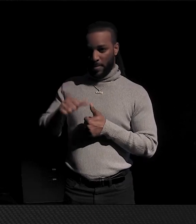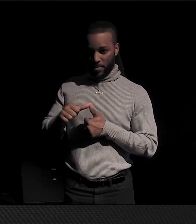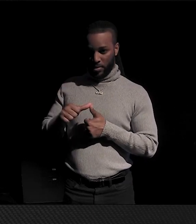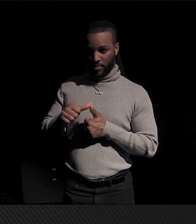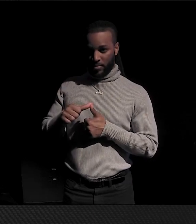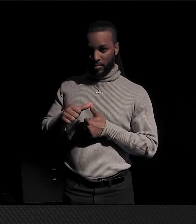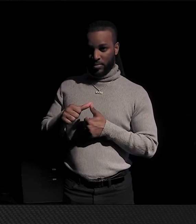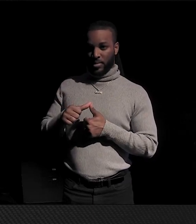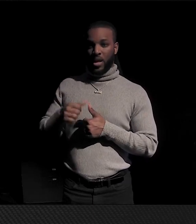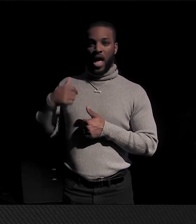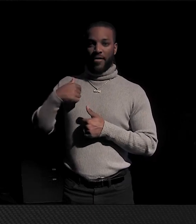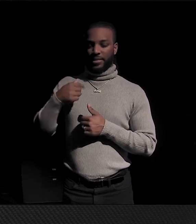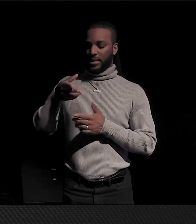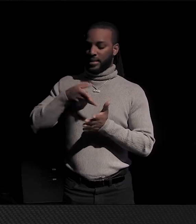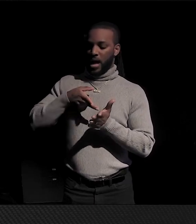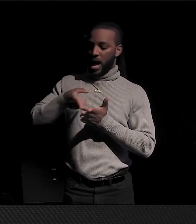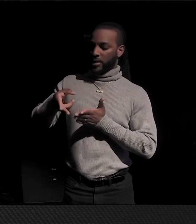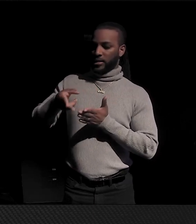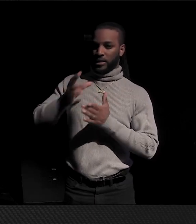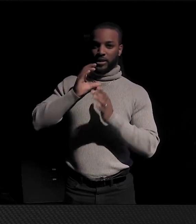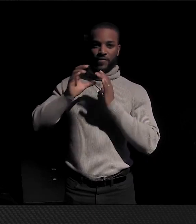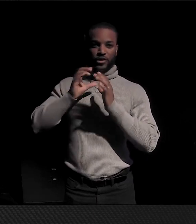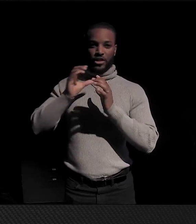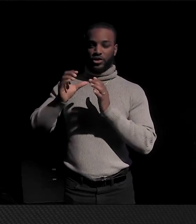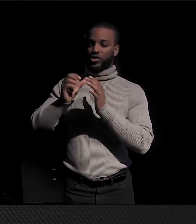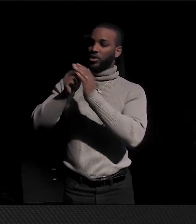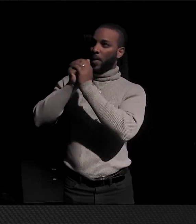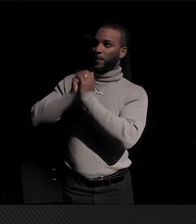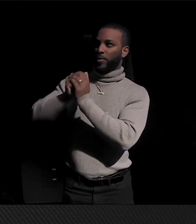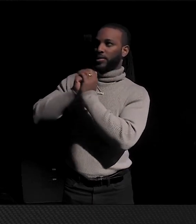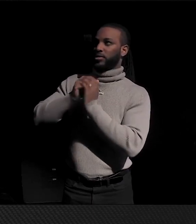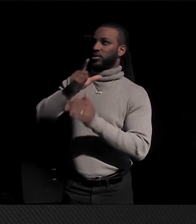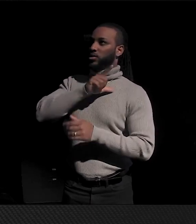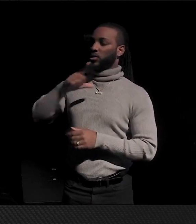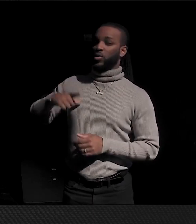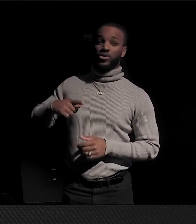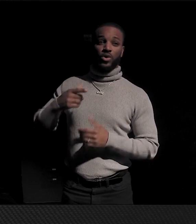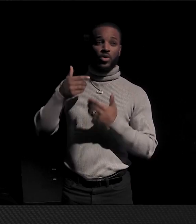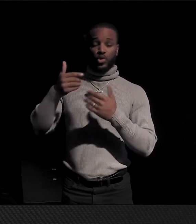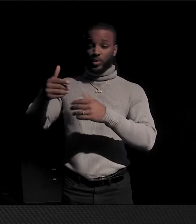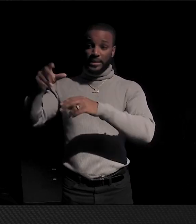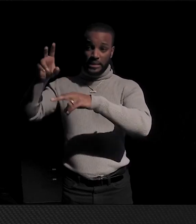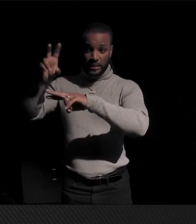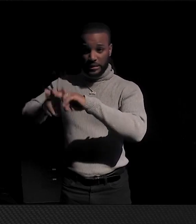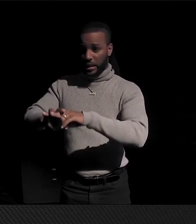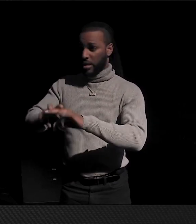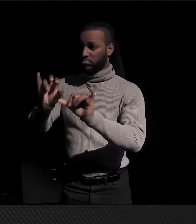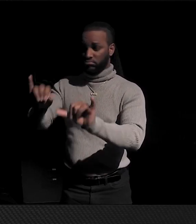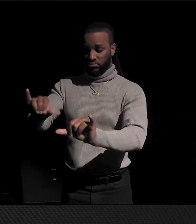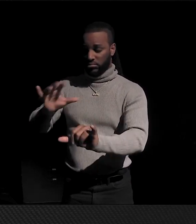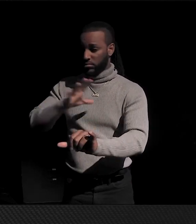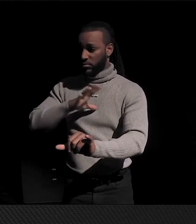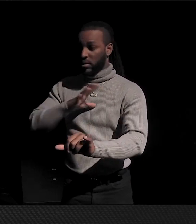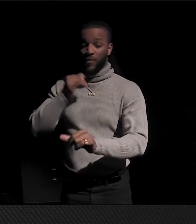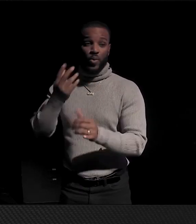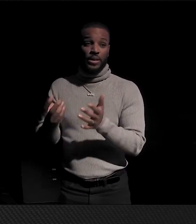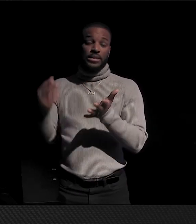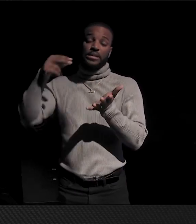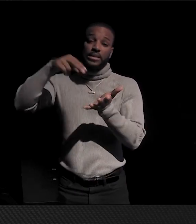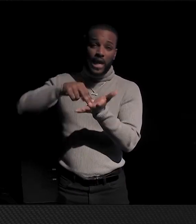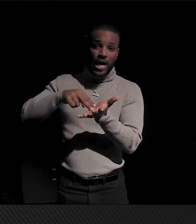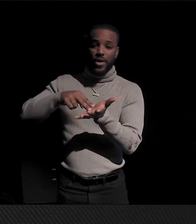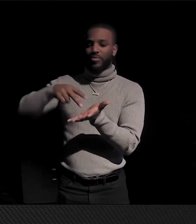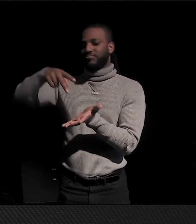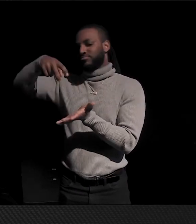And we just have this honest conversation of praise to the Lord. So I want to invite you to sit, but if you want to stand, if you want to go to your knees, if you want to